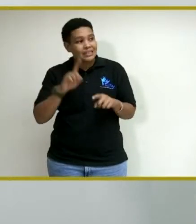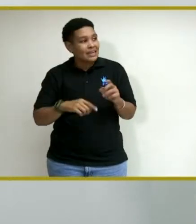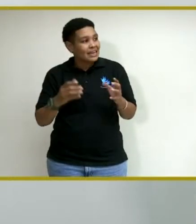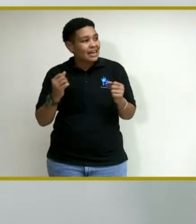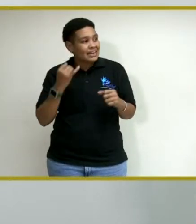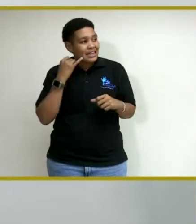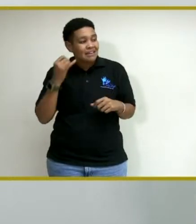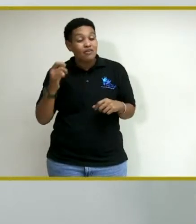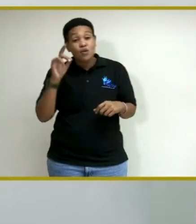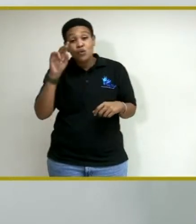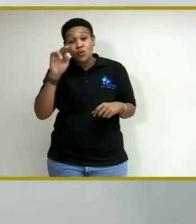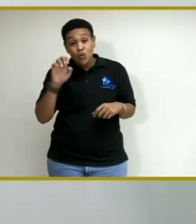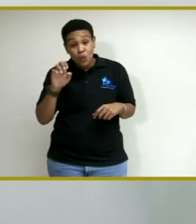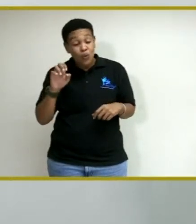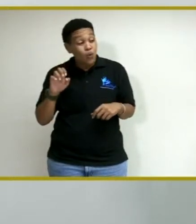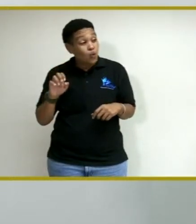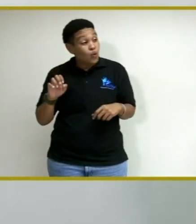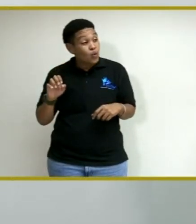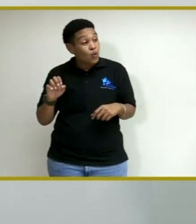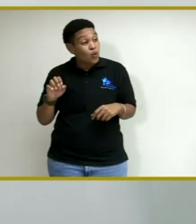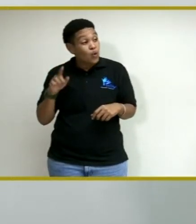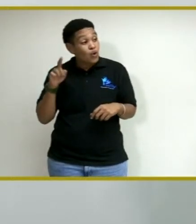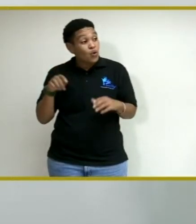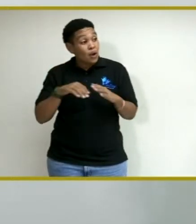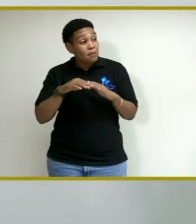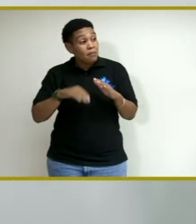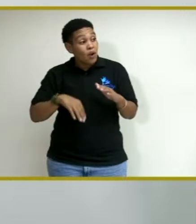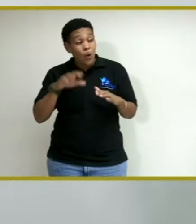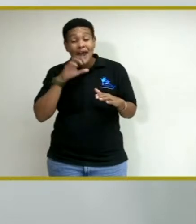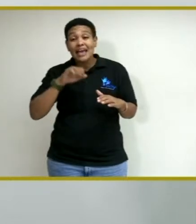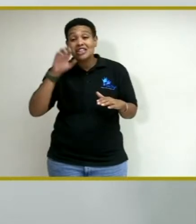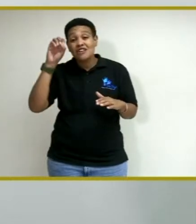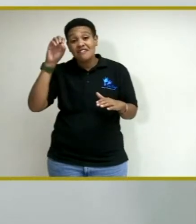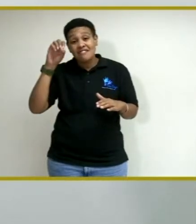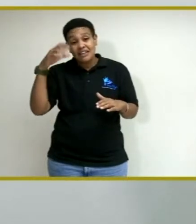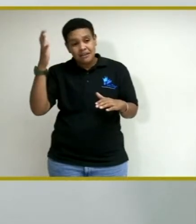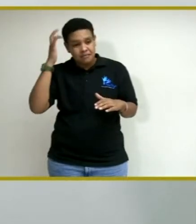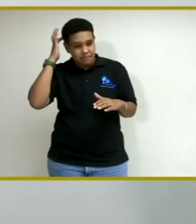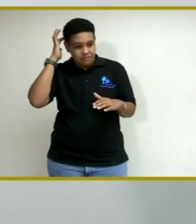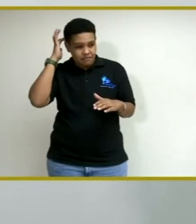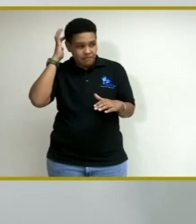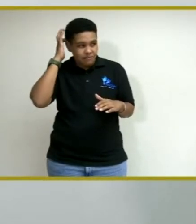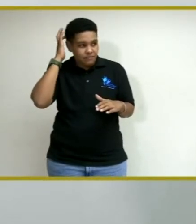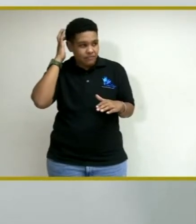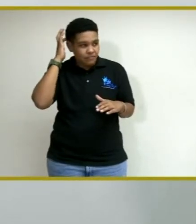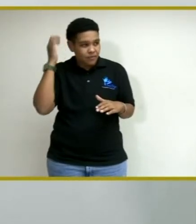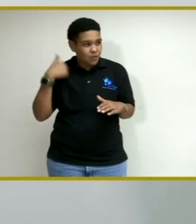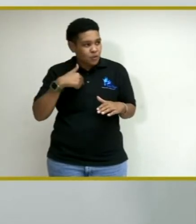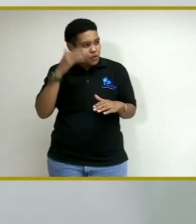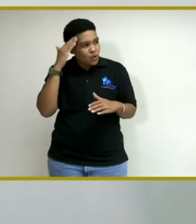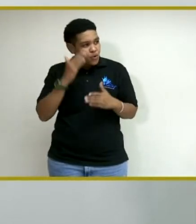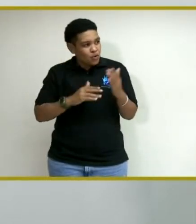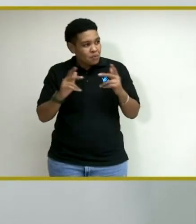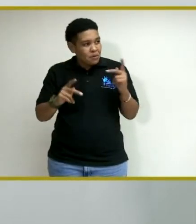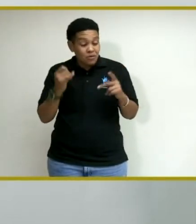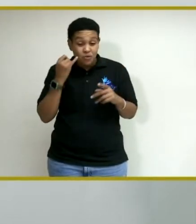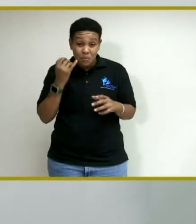due and you are below the age of 50. Because we know that some persons are